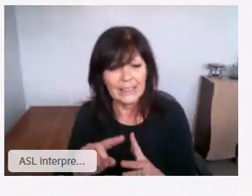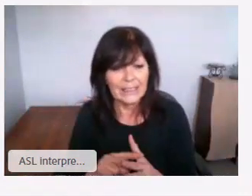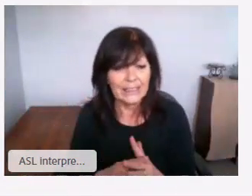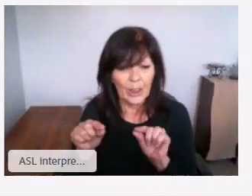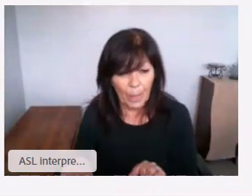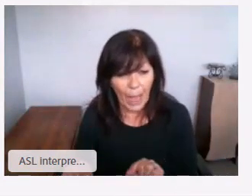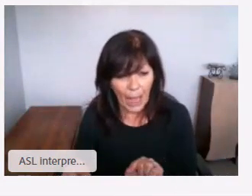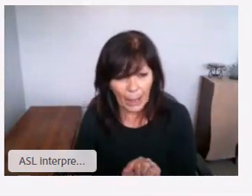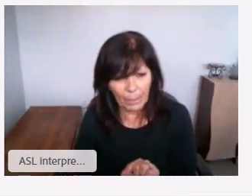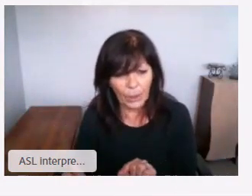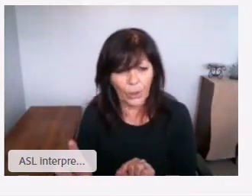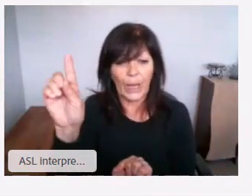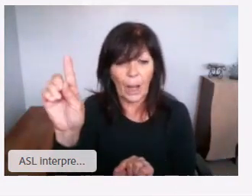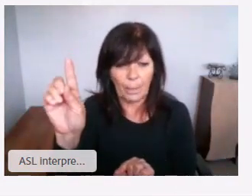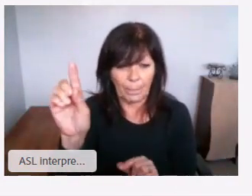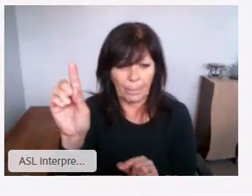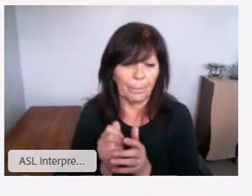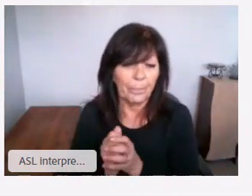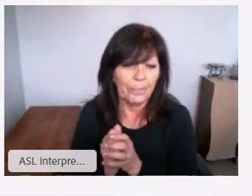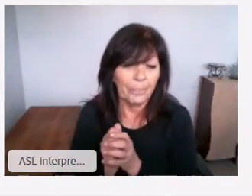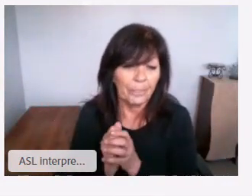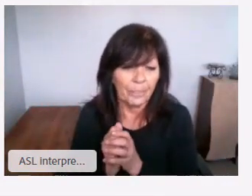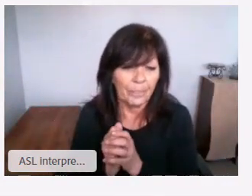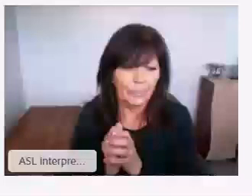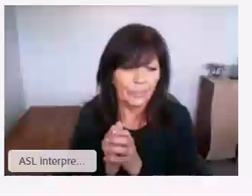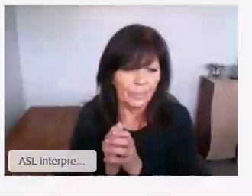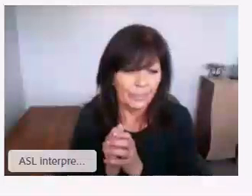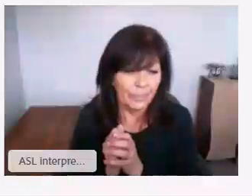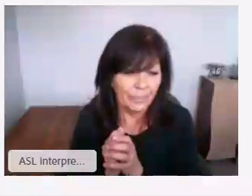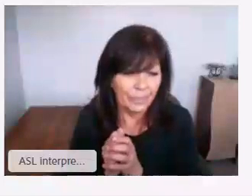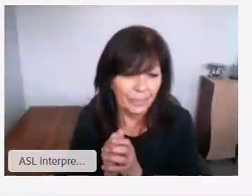and going up. But I will,